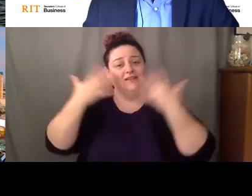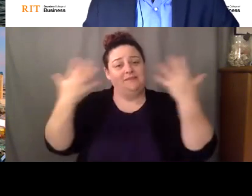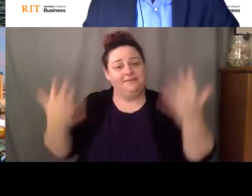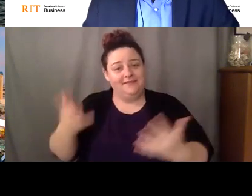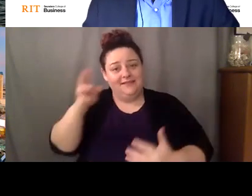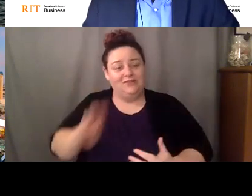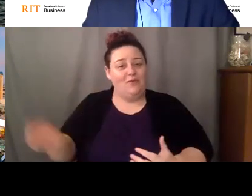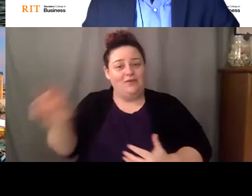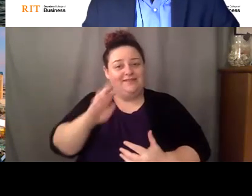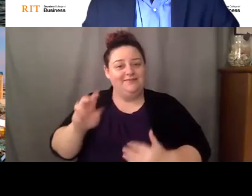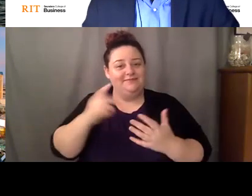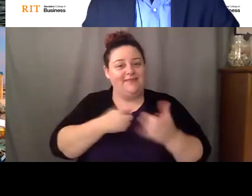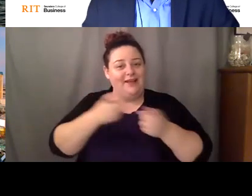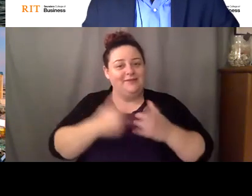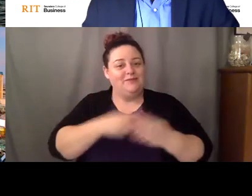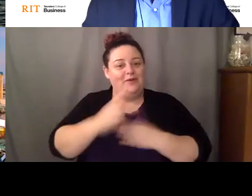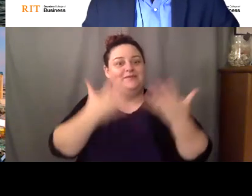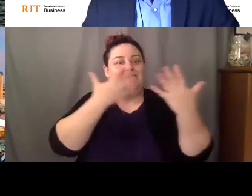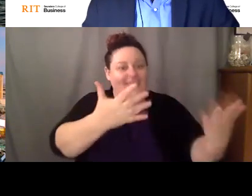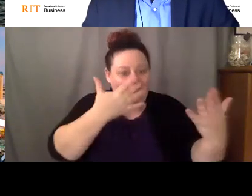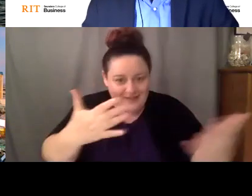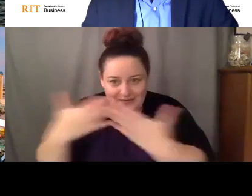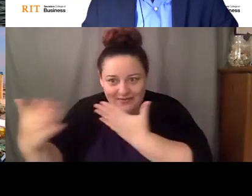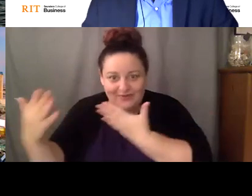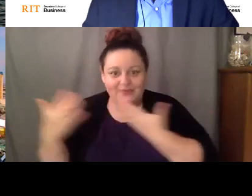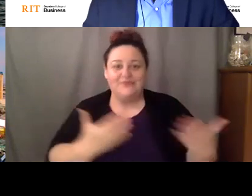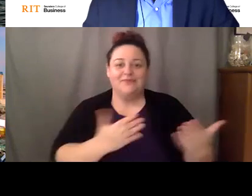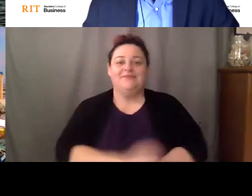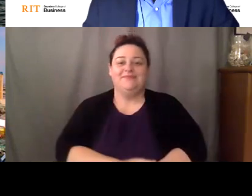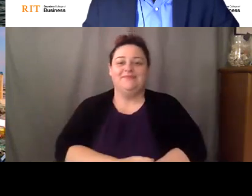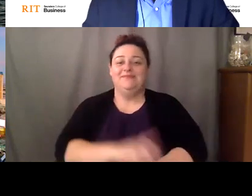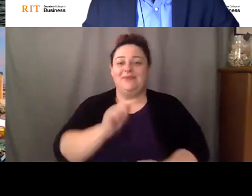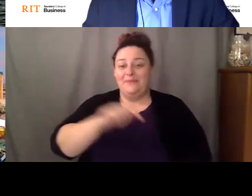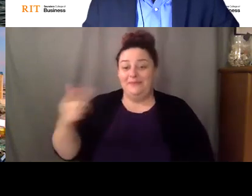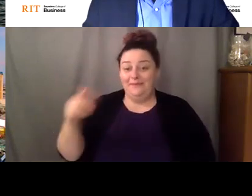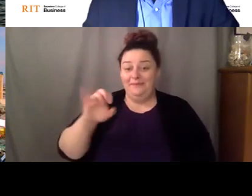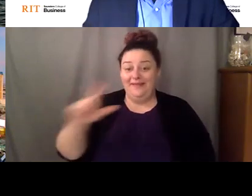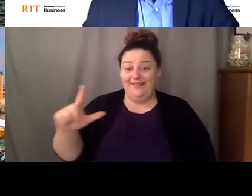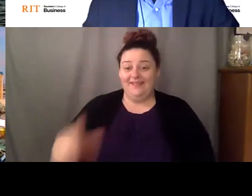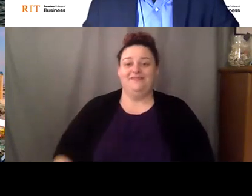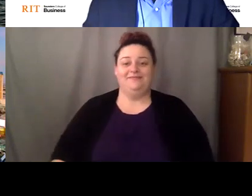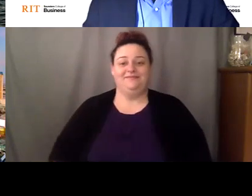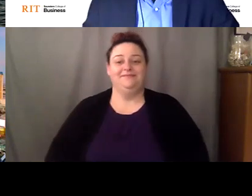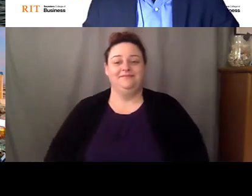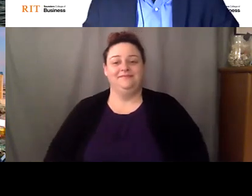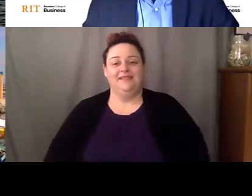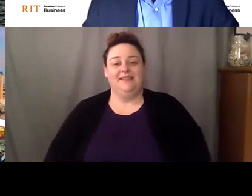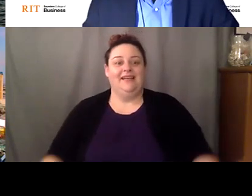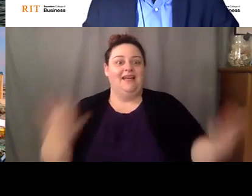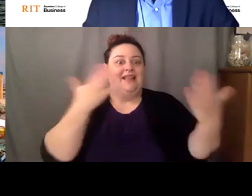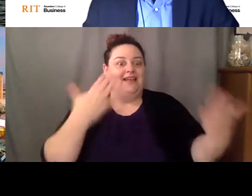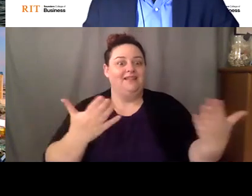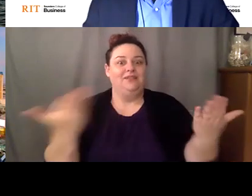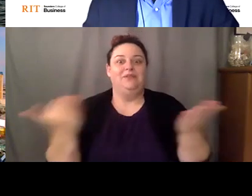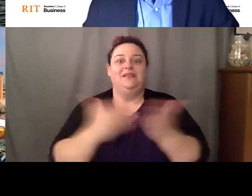tourism management program. So again, many thanks. And I'm going to turn it back over to Bill. Yes. Thank you, all of you, for the